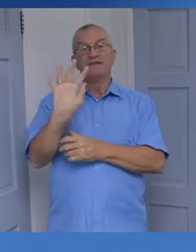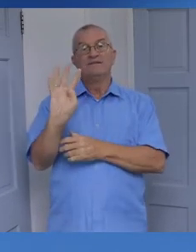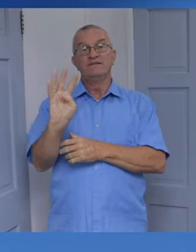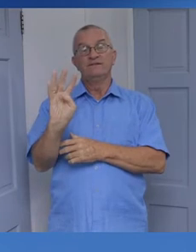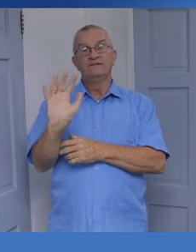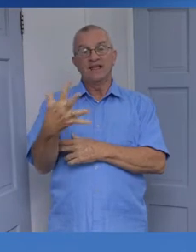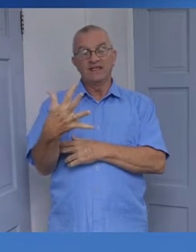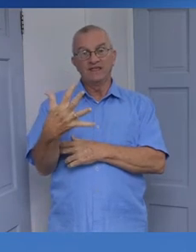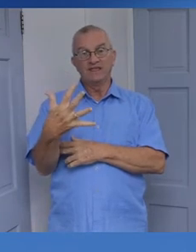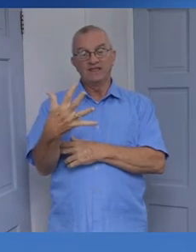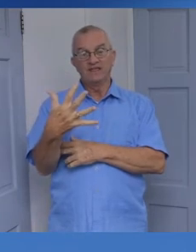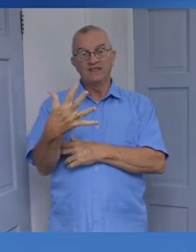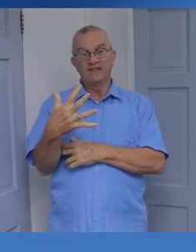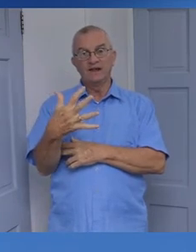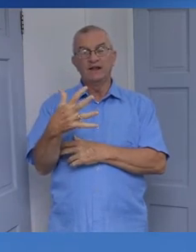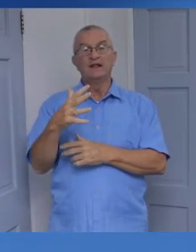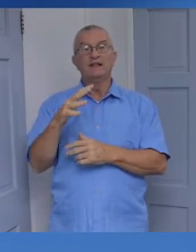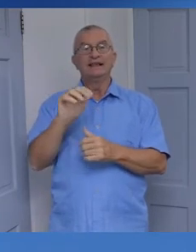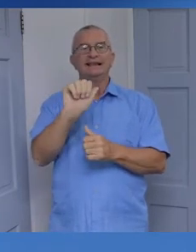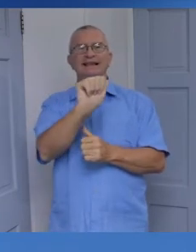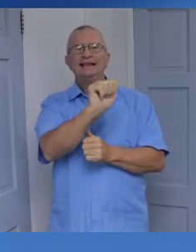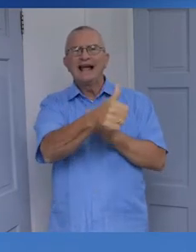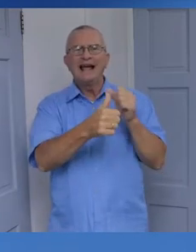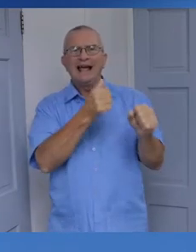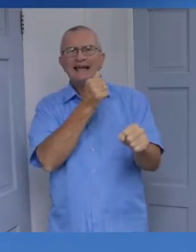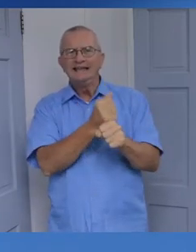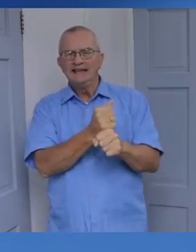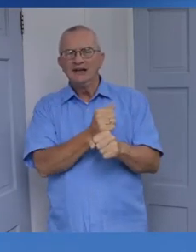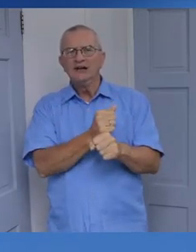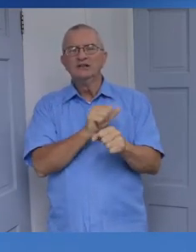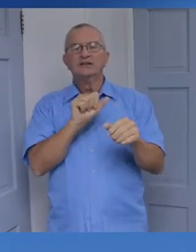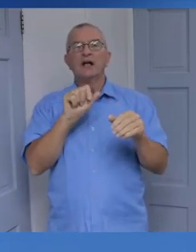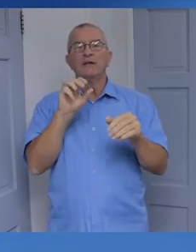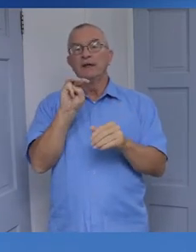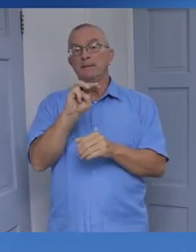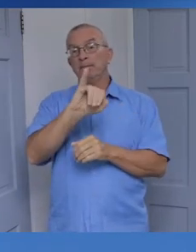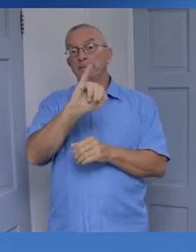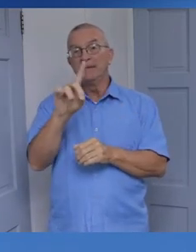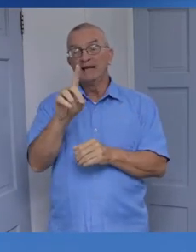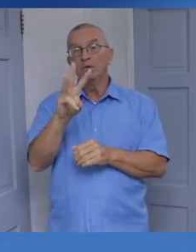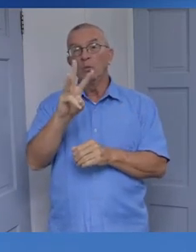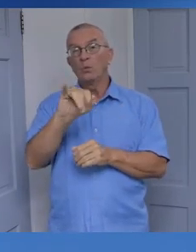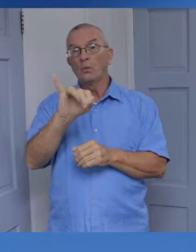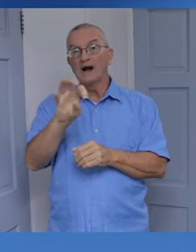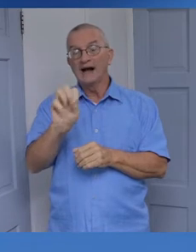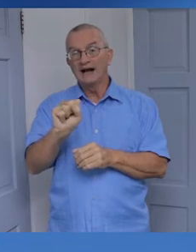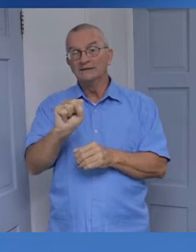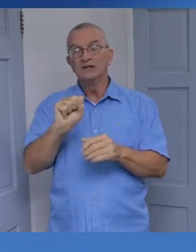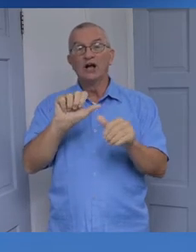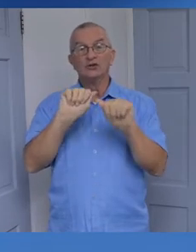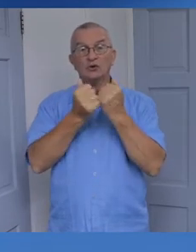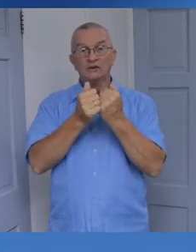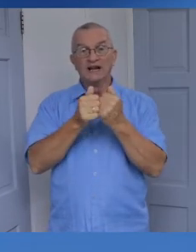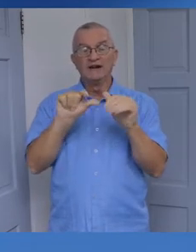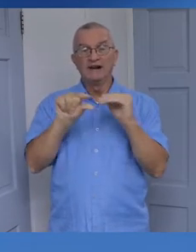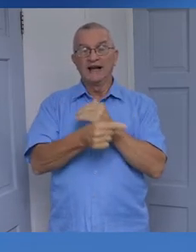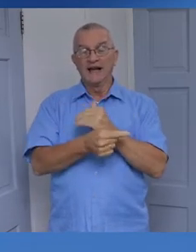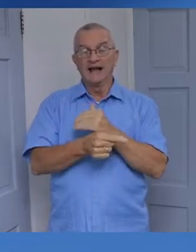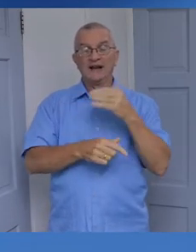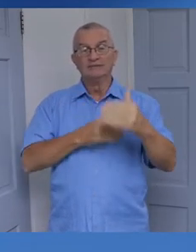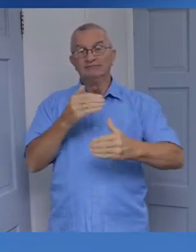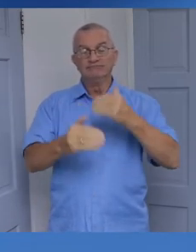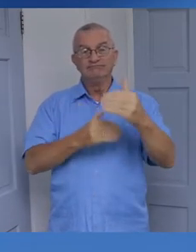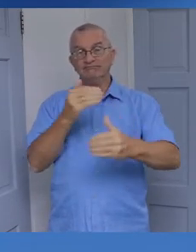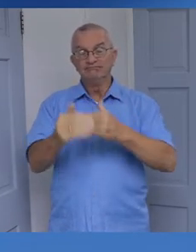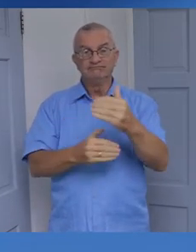Midwives Association of Guyana joined the rest of the world on the annual observance on the International Day of the